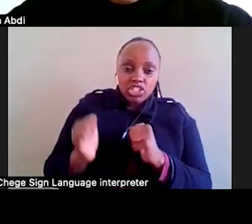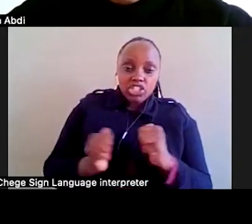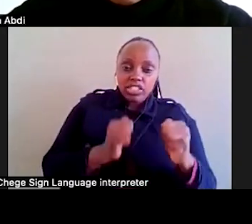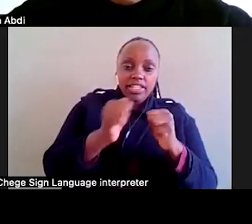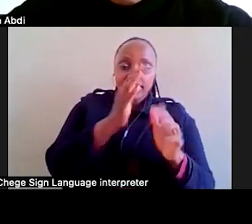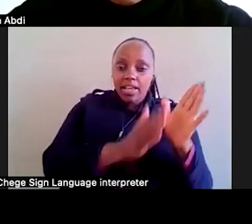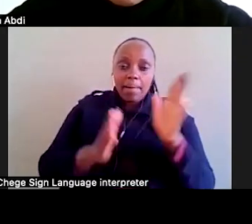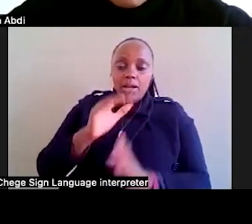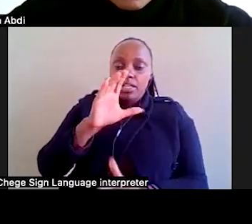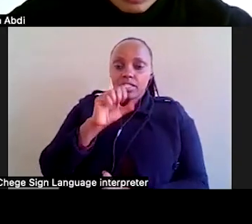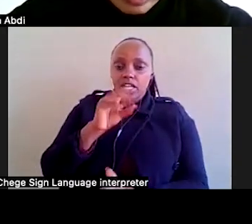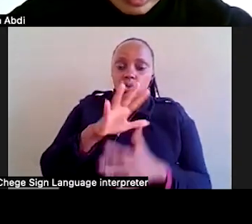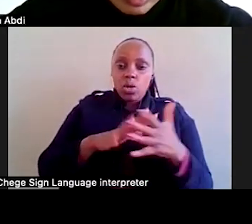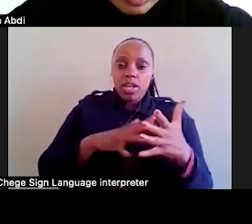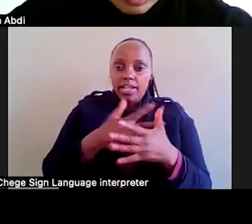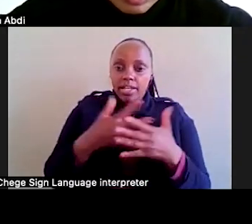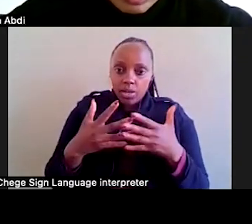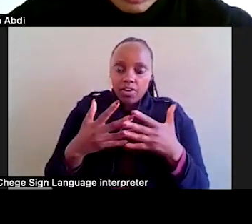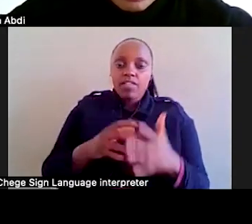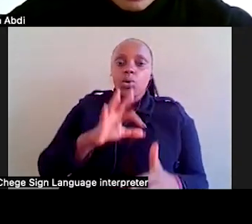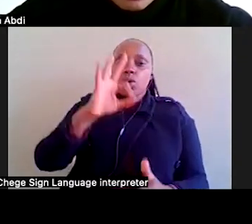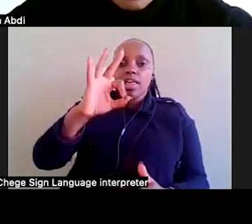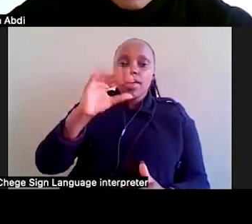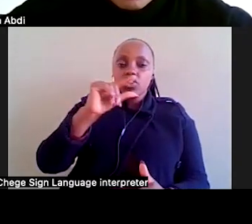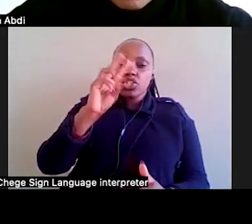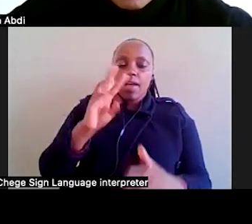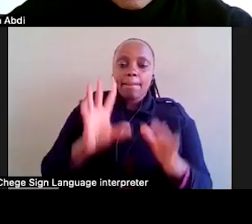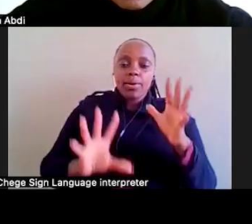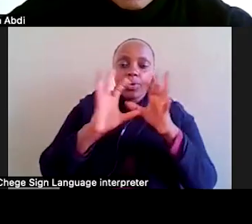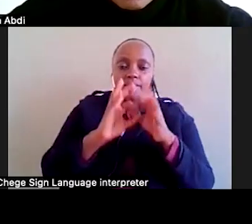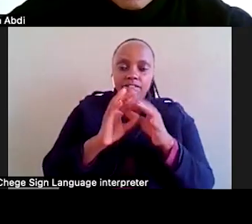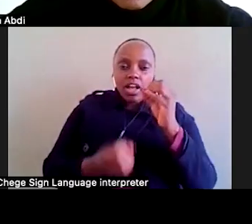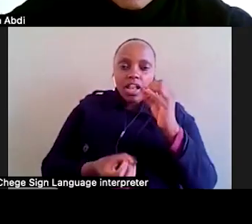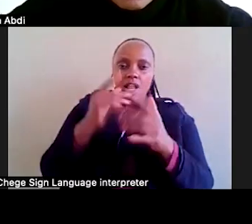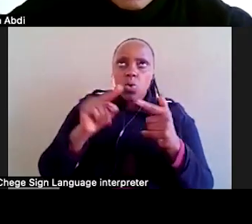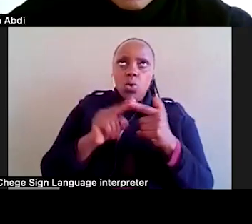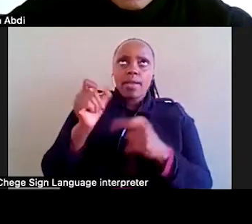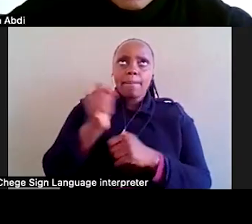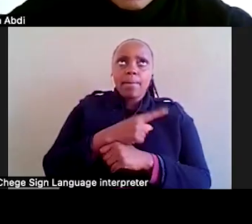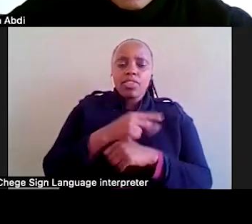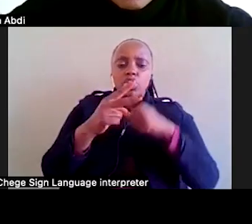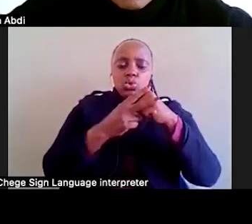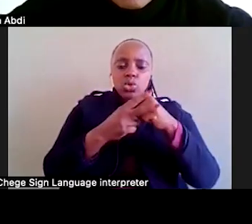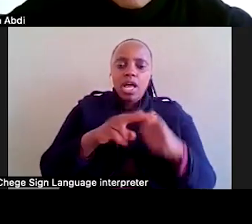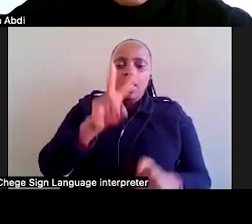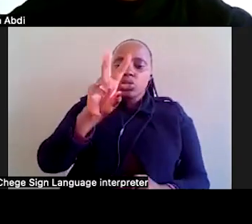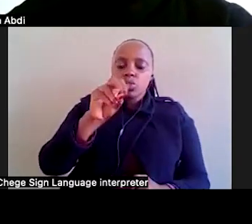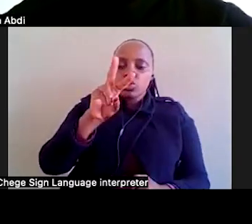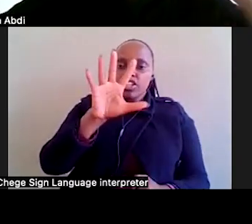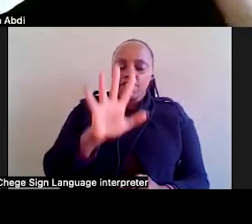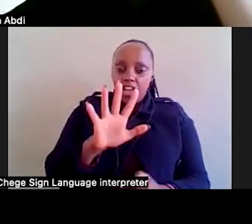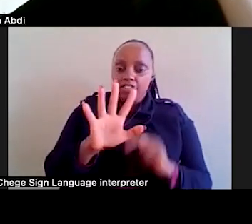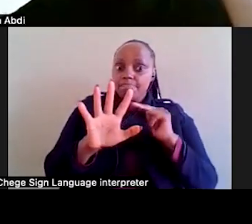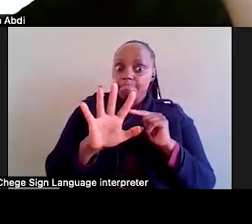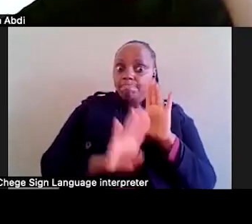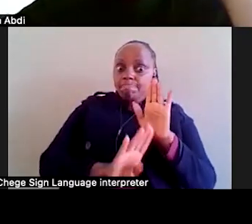the CSO network on ending FGM was launched in July 2025, and the development